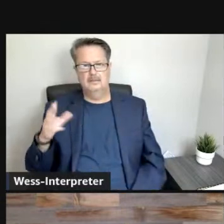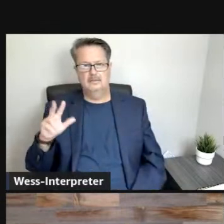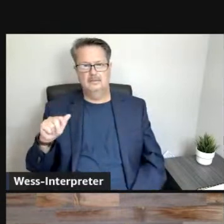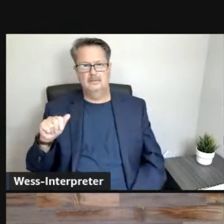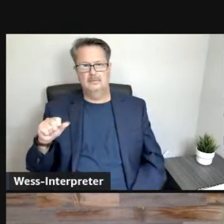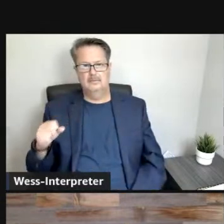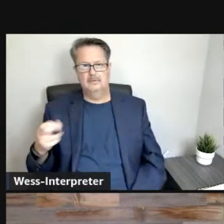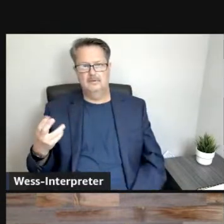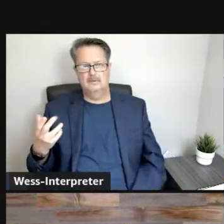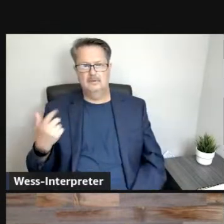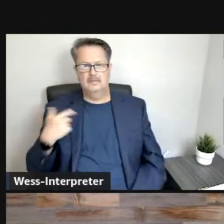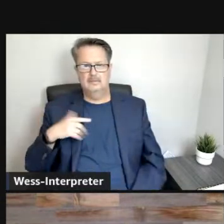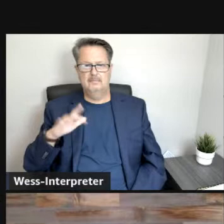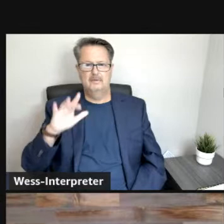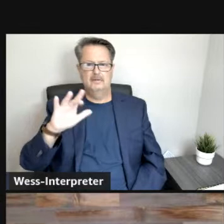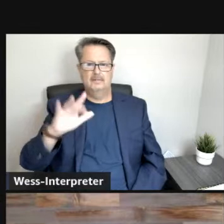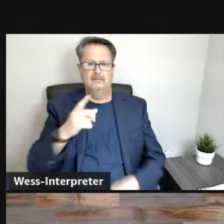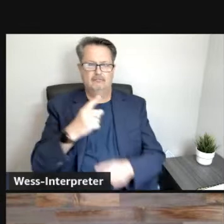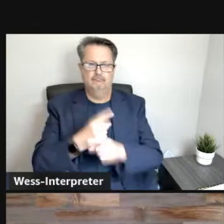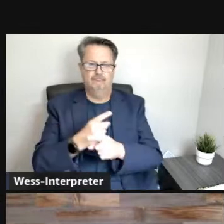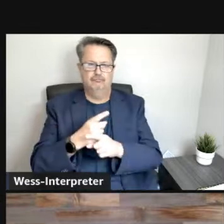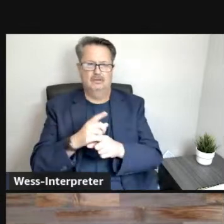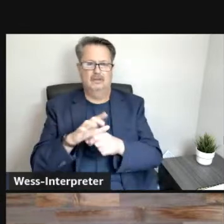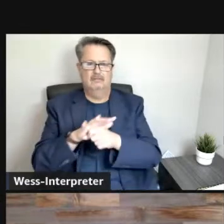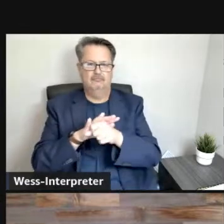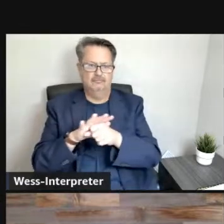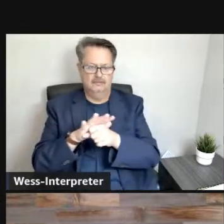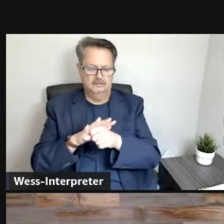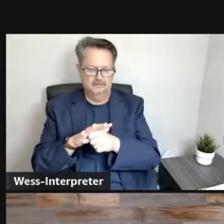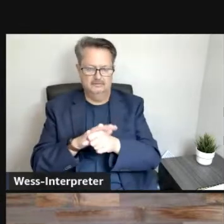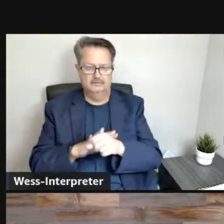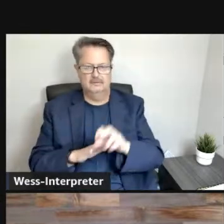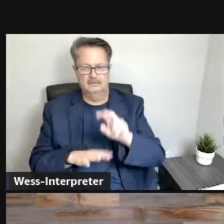correct region and then select CloudWatch logs.